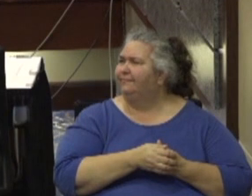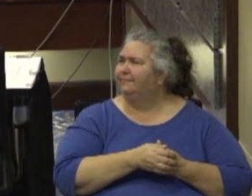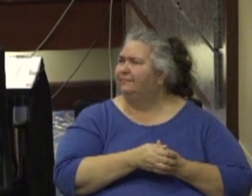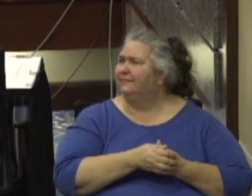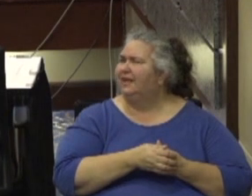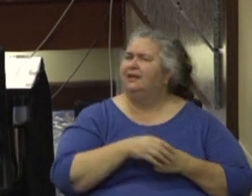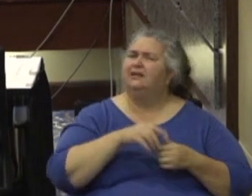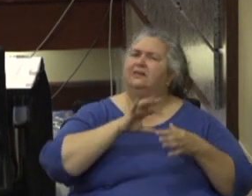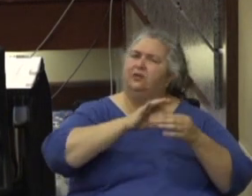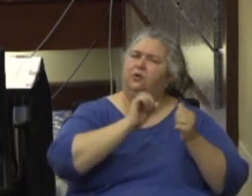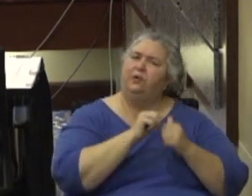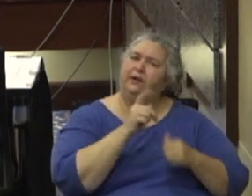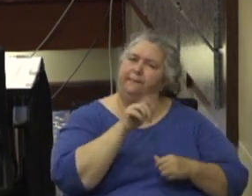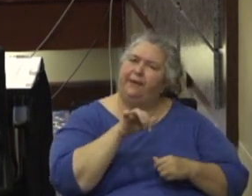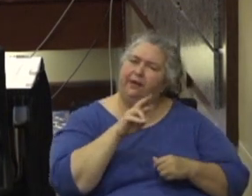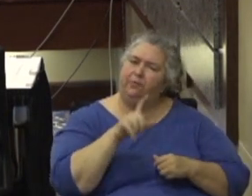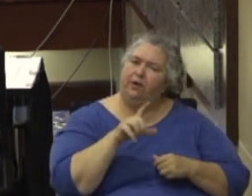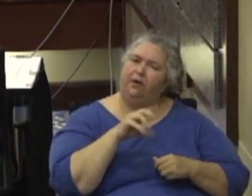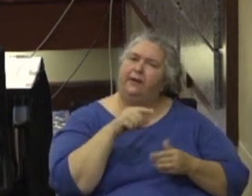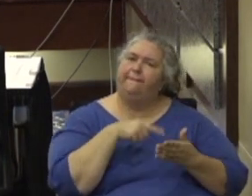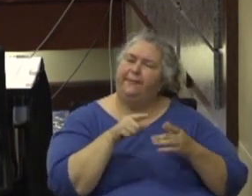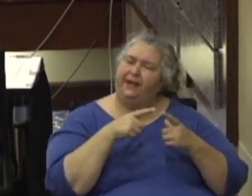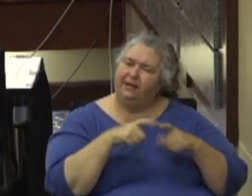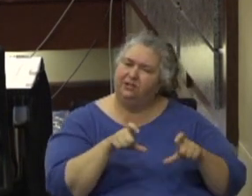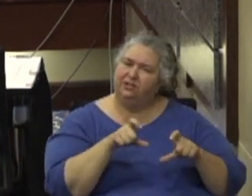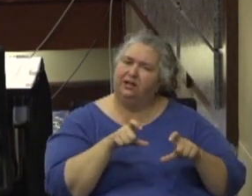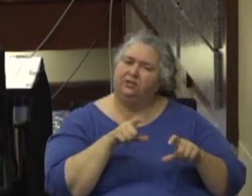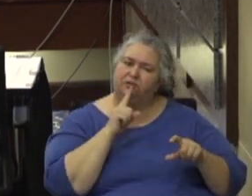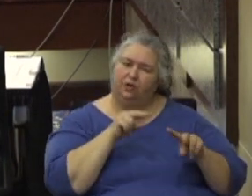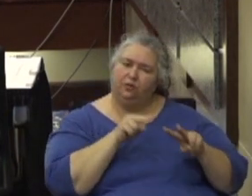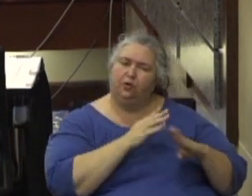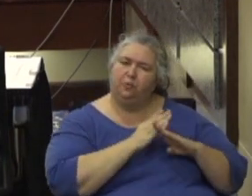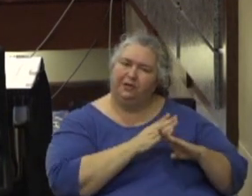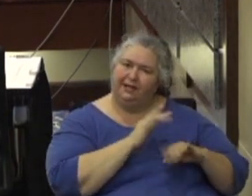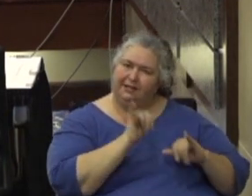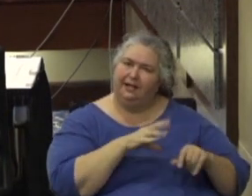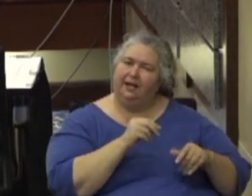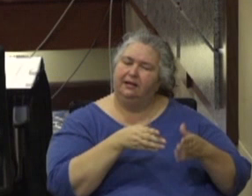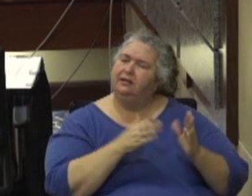payroll protection program, or paycheck protection program, that is allowing